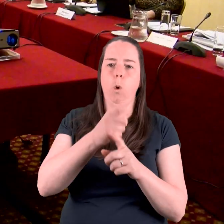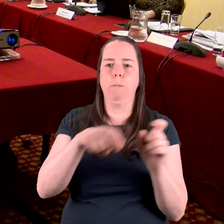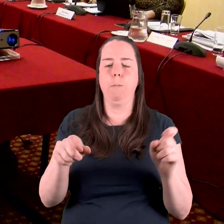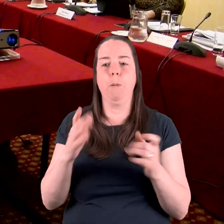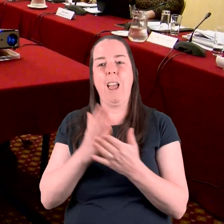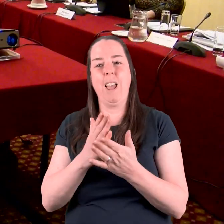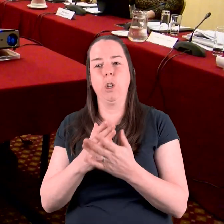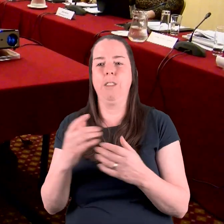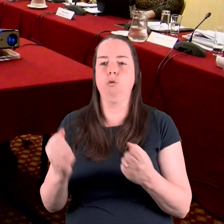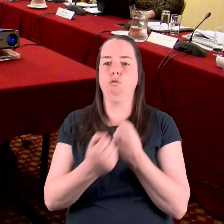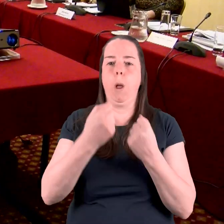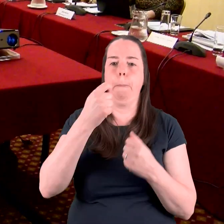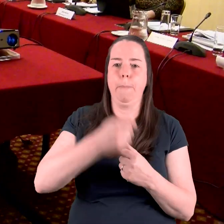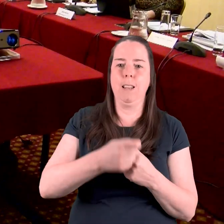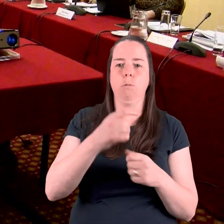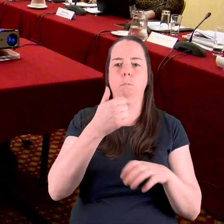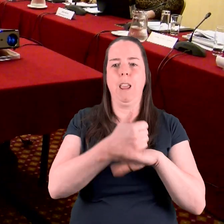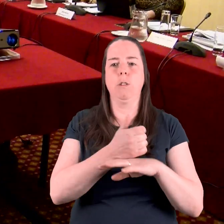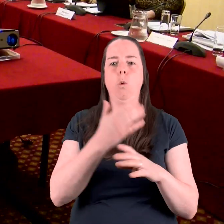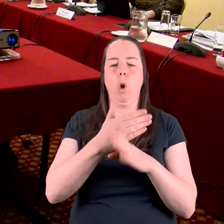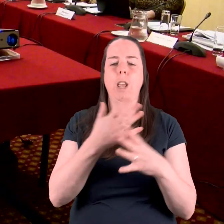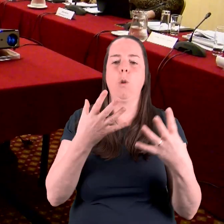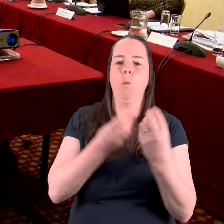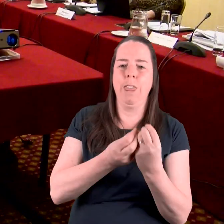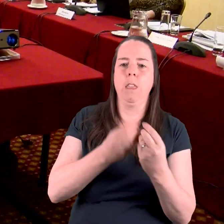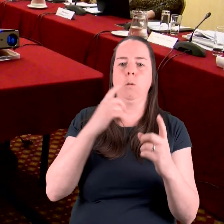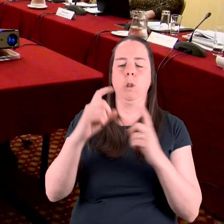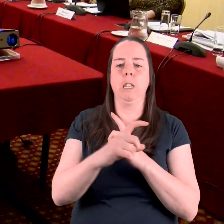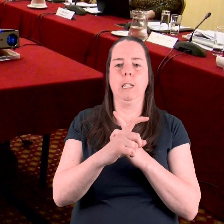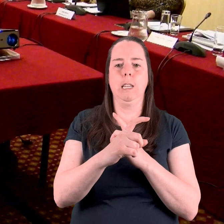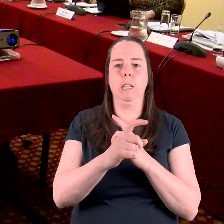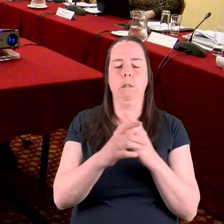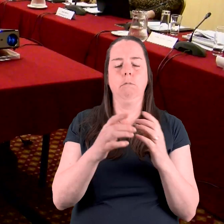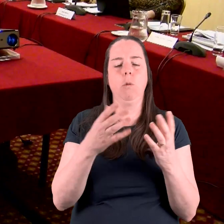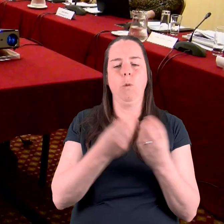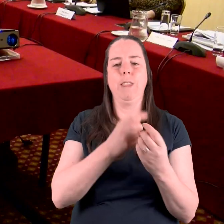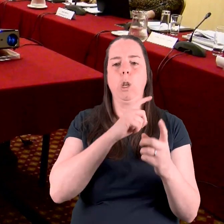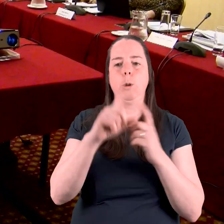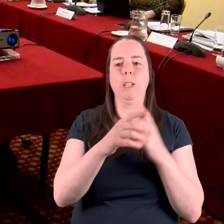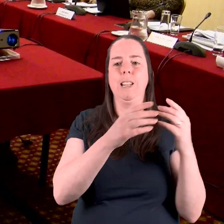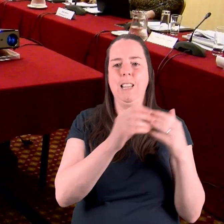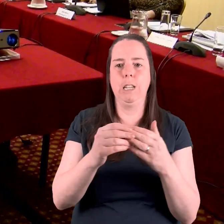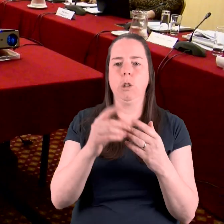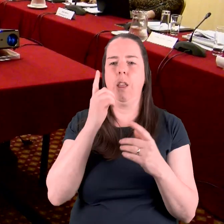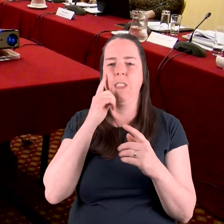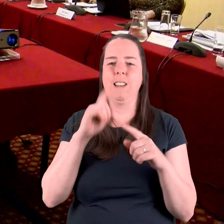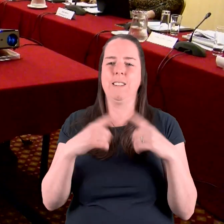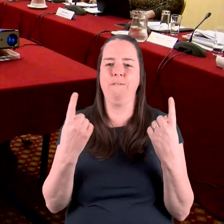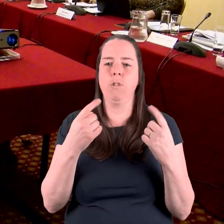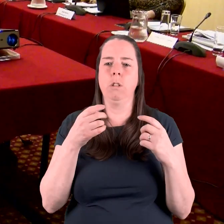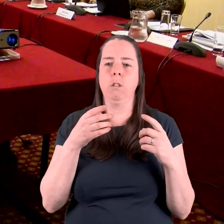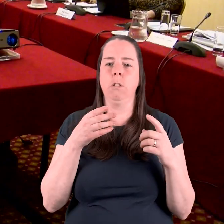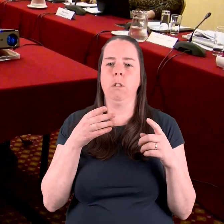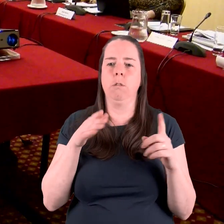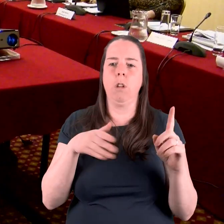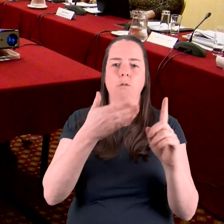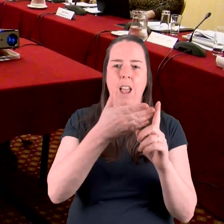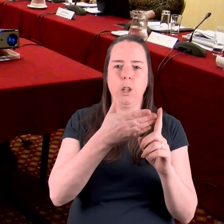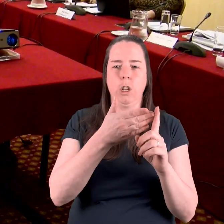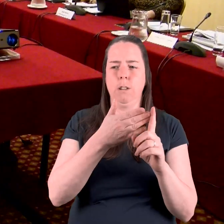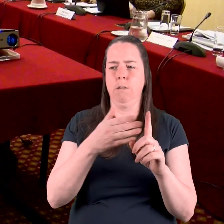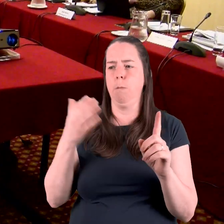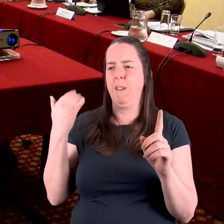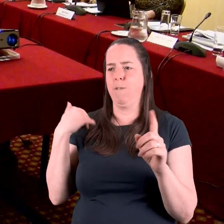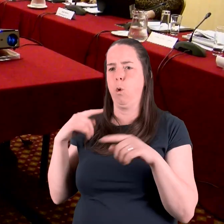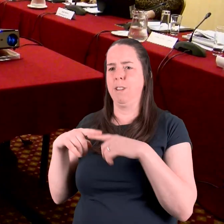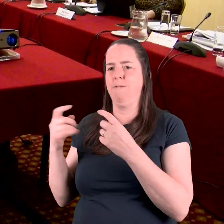the really strong bids were based on working with the communities and the community leaders. So I think that's a different step and direction